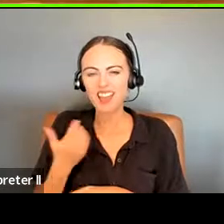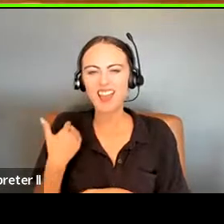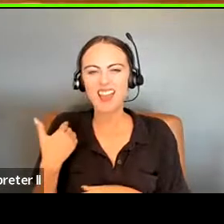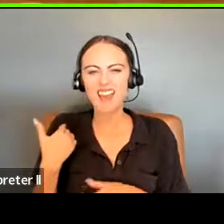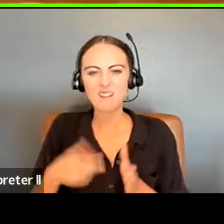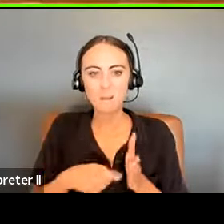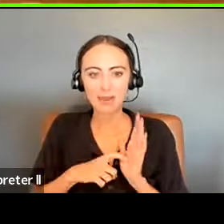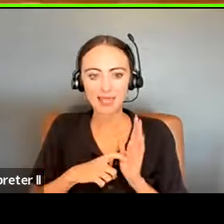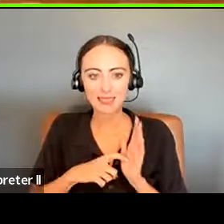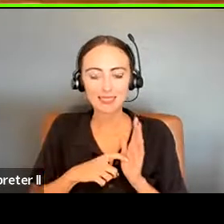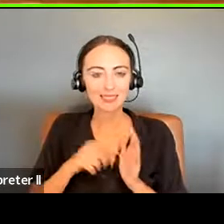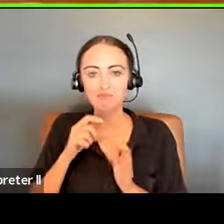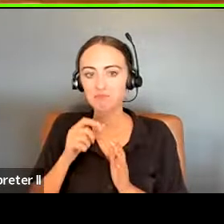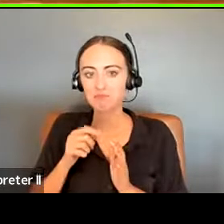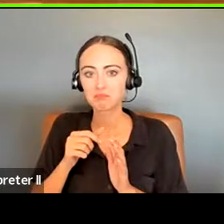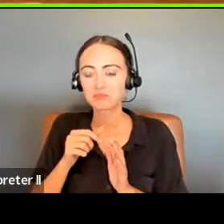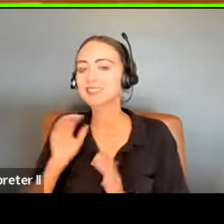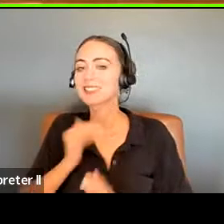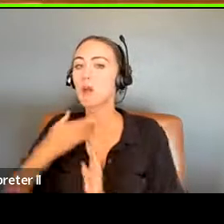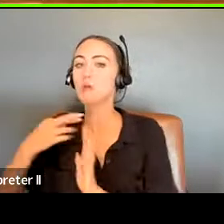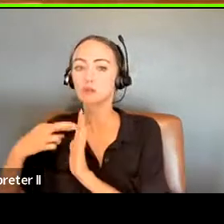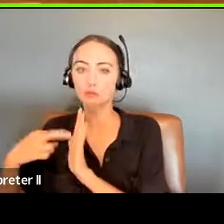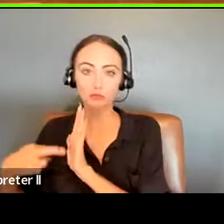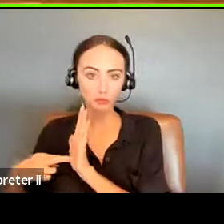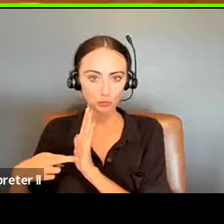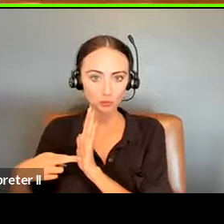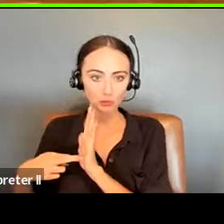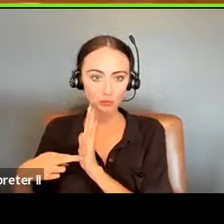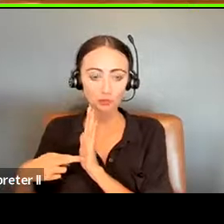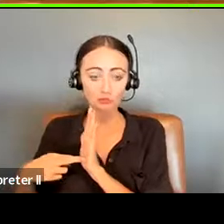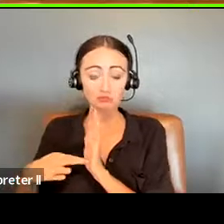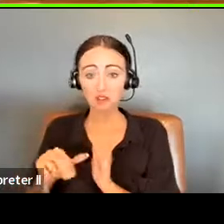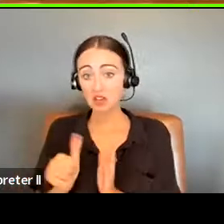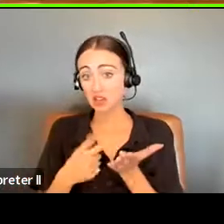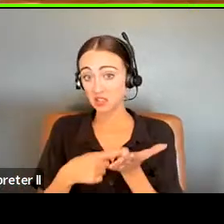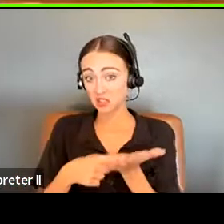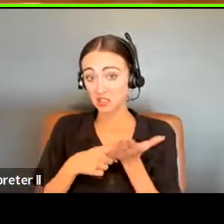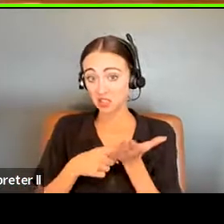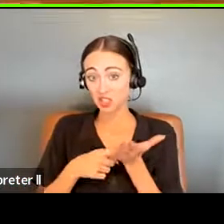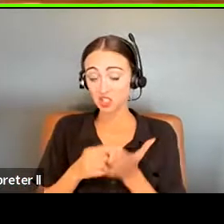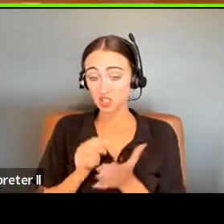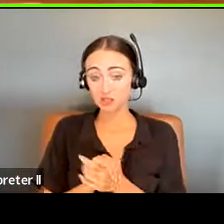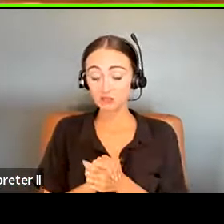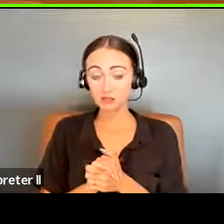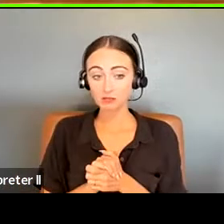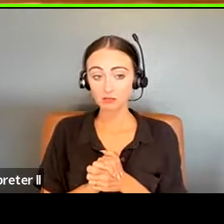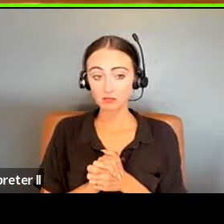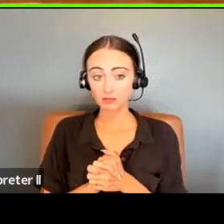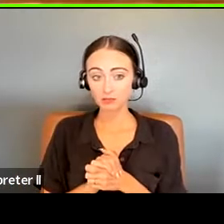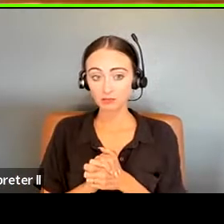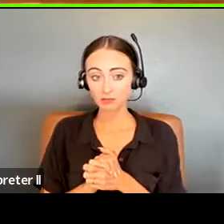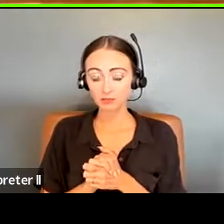The mandate is in our rules. Further discussion on the declaration.